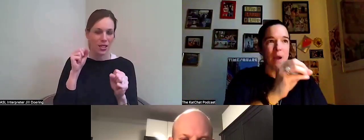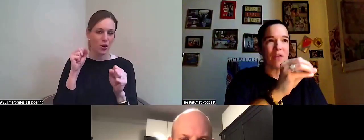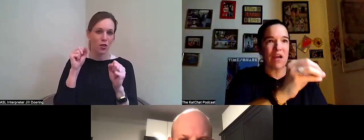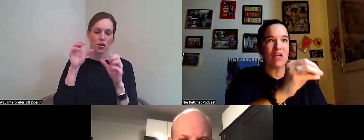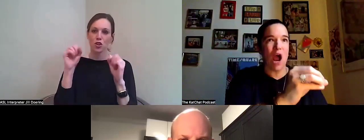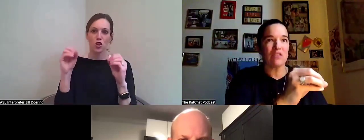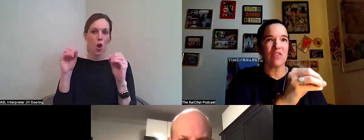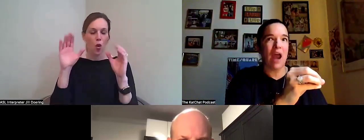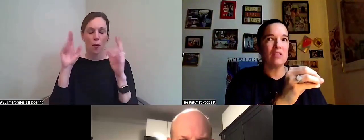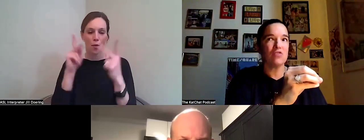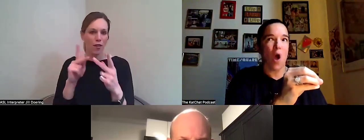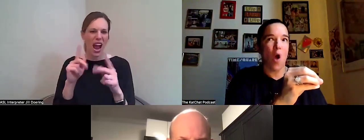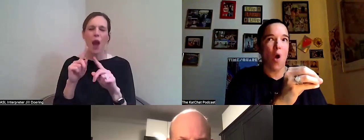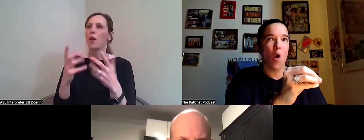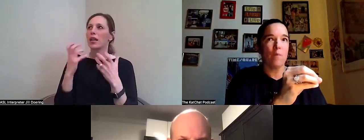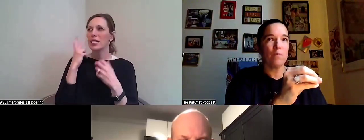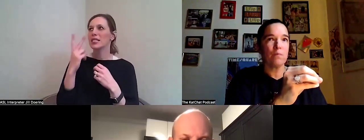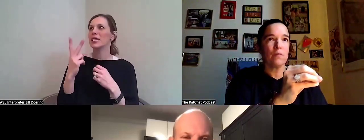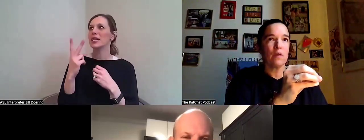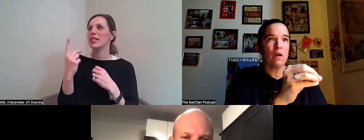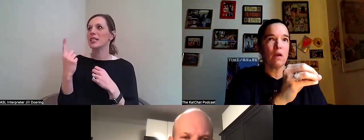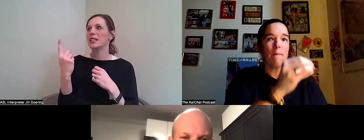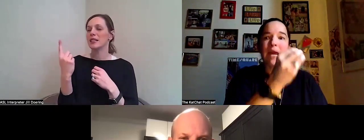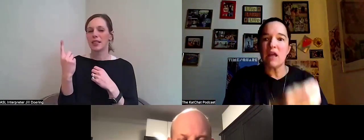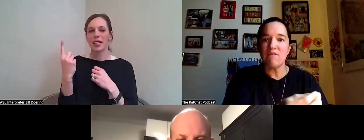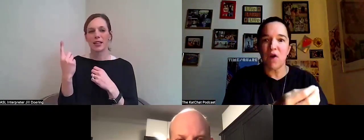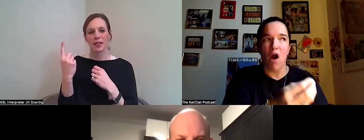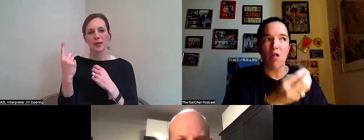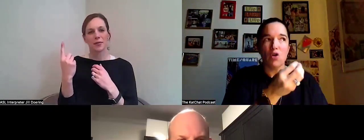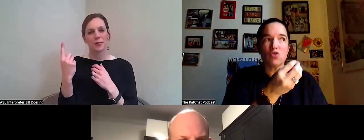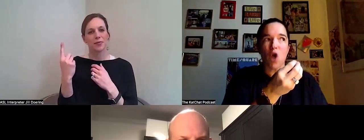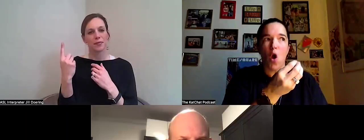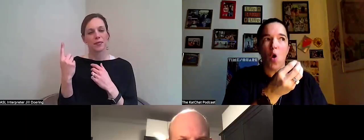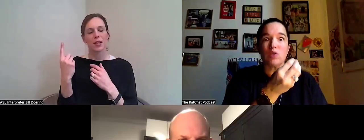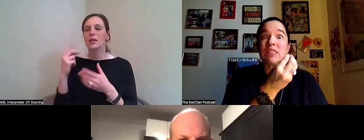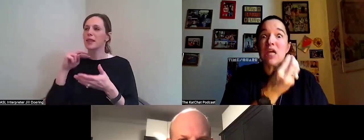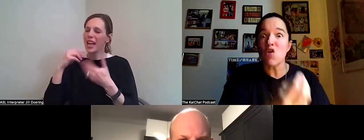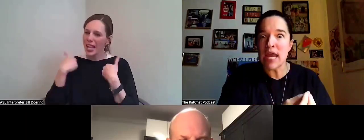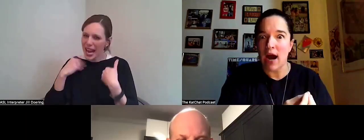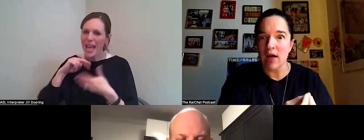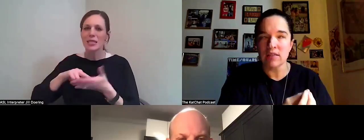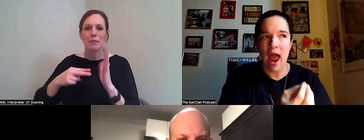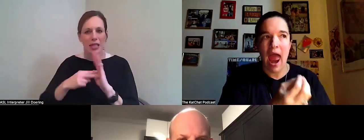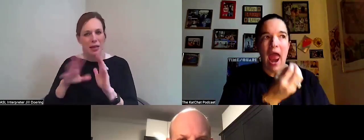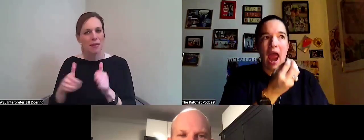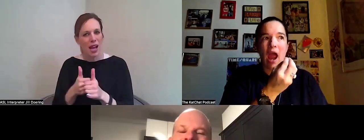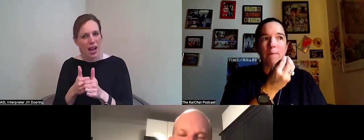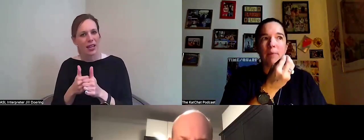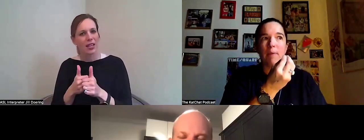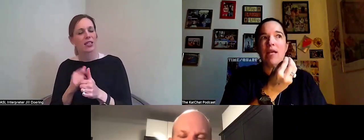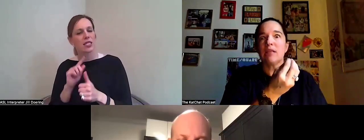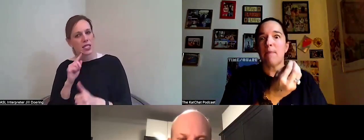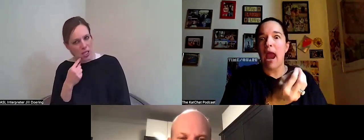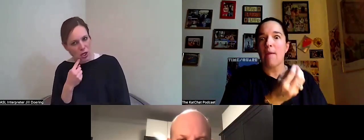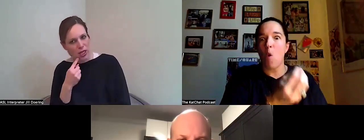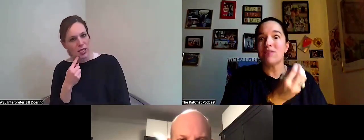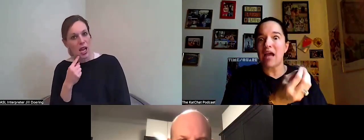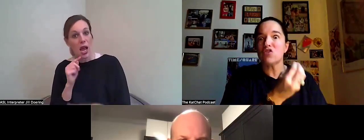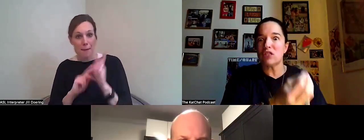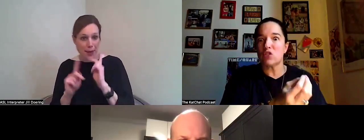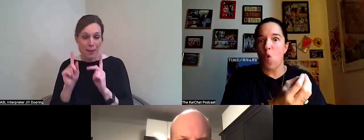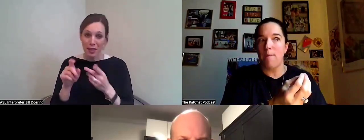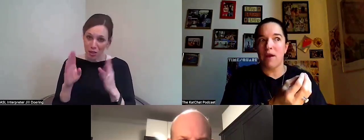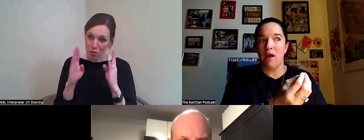to see something they direct that is the meaningful, so serious, and people need to pay